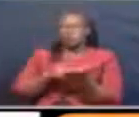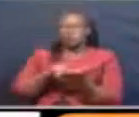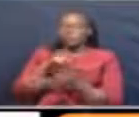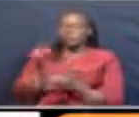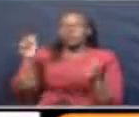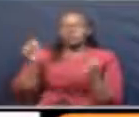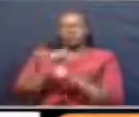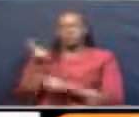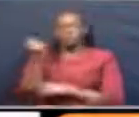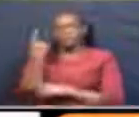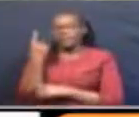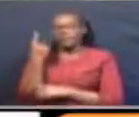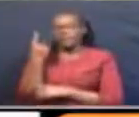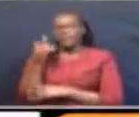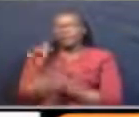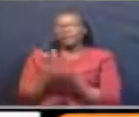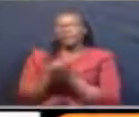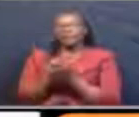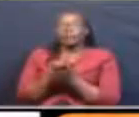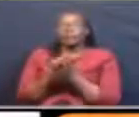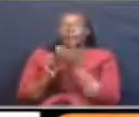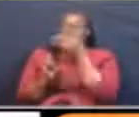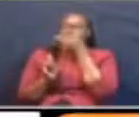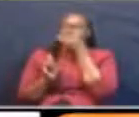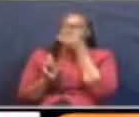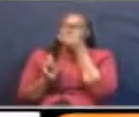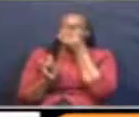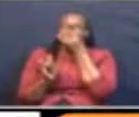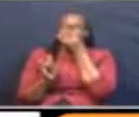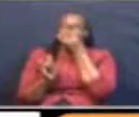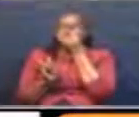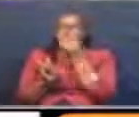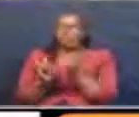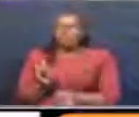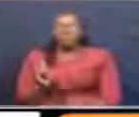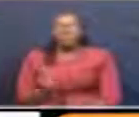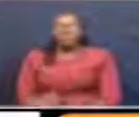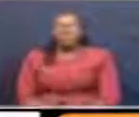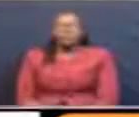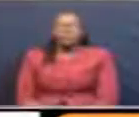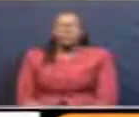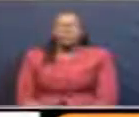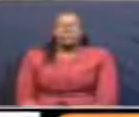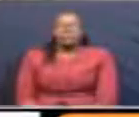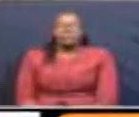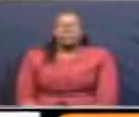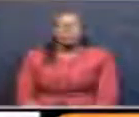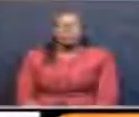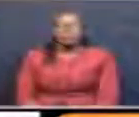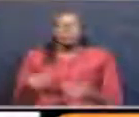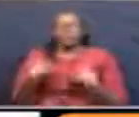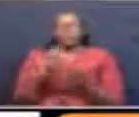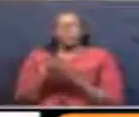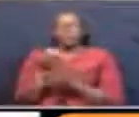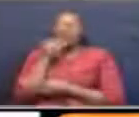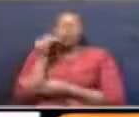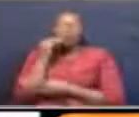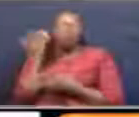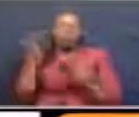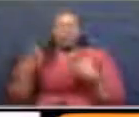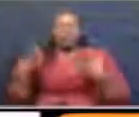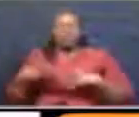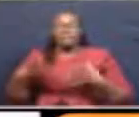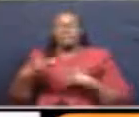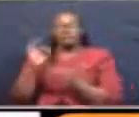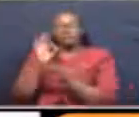You know, you may not also understand that there are homes, even during this time and also previously, where people